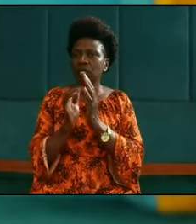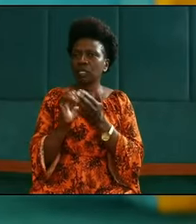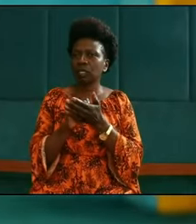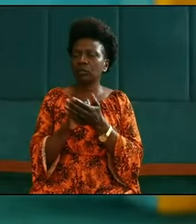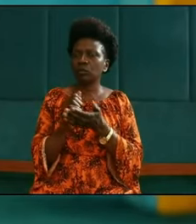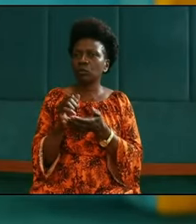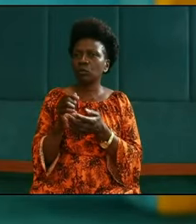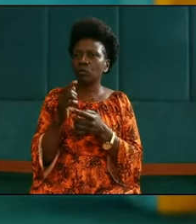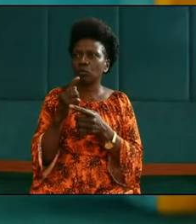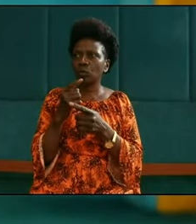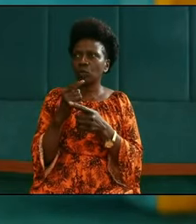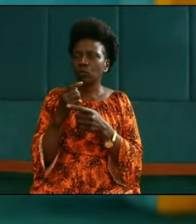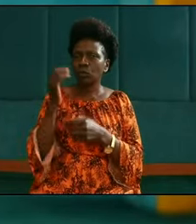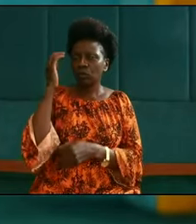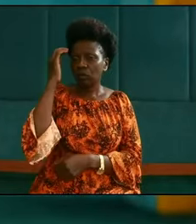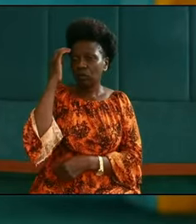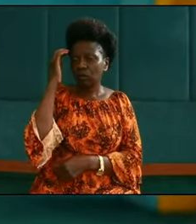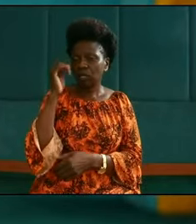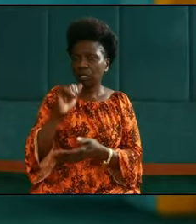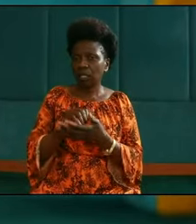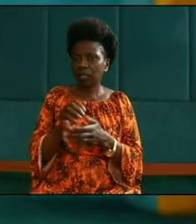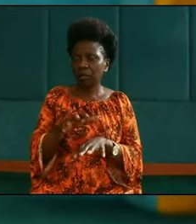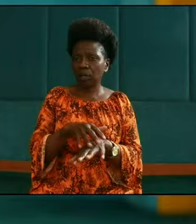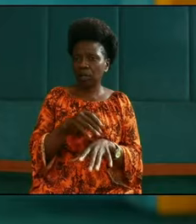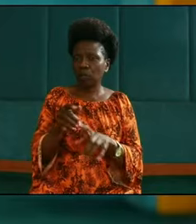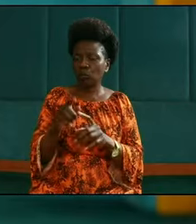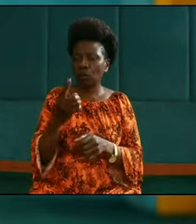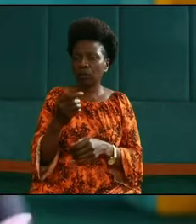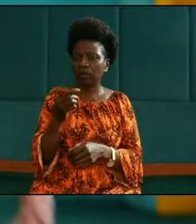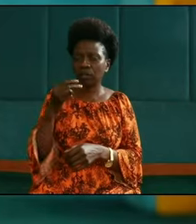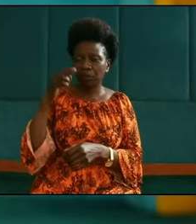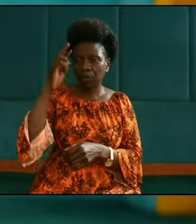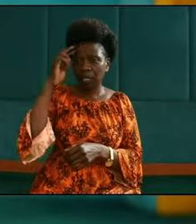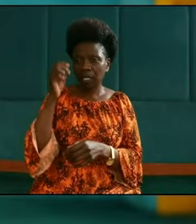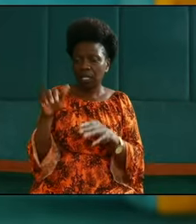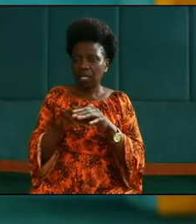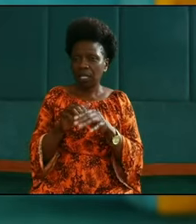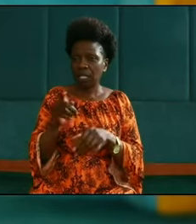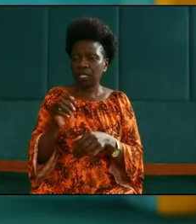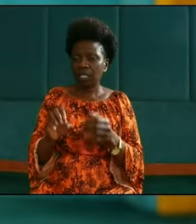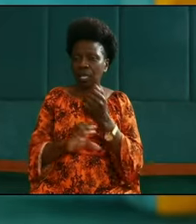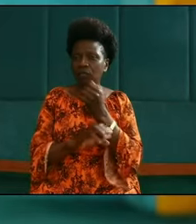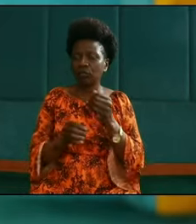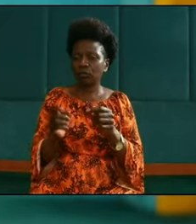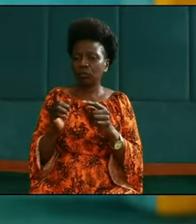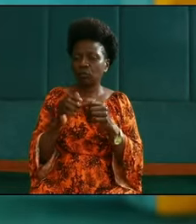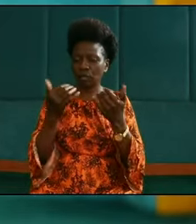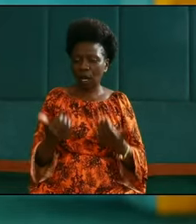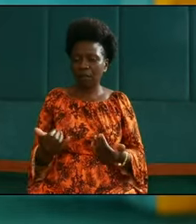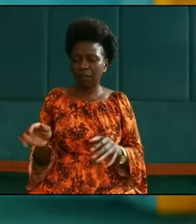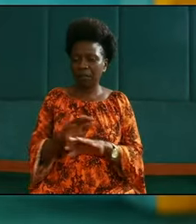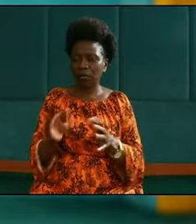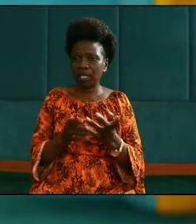worn, and it is known that belong to one of the presidents in this country. Up to now,